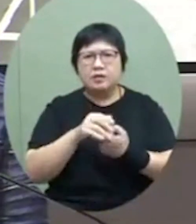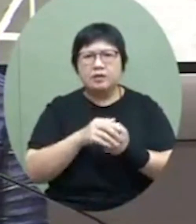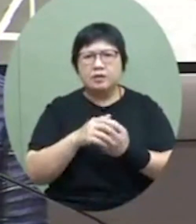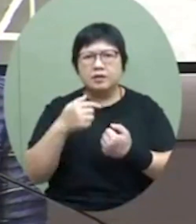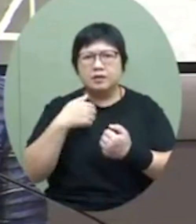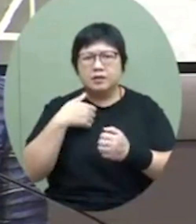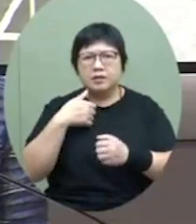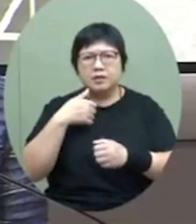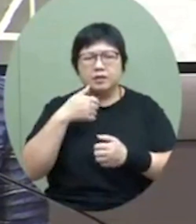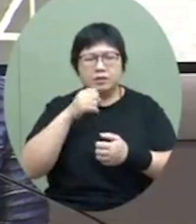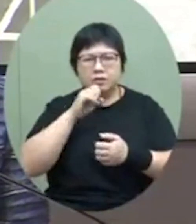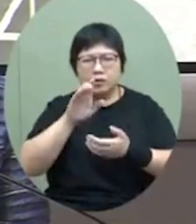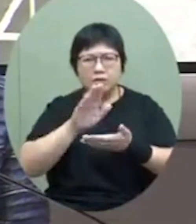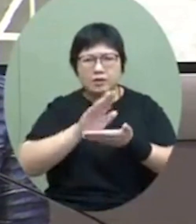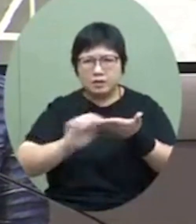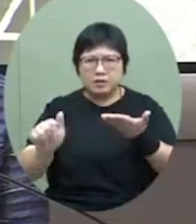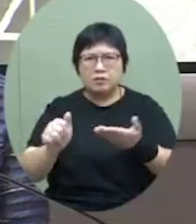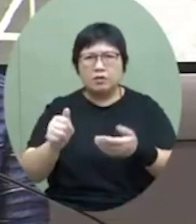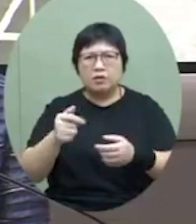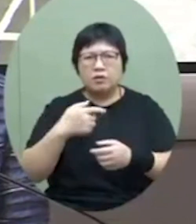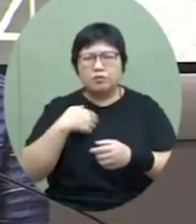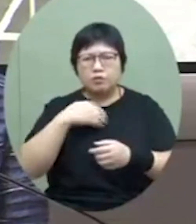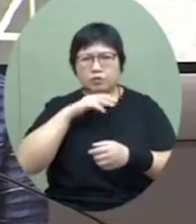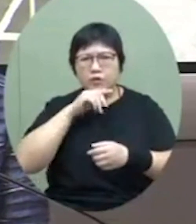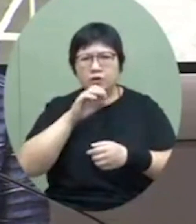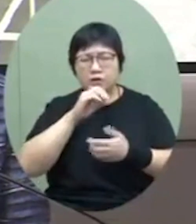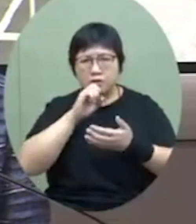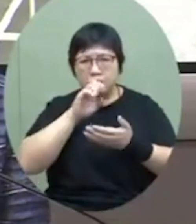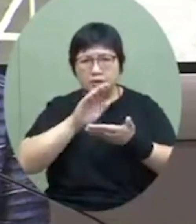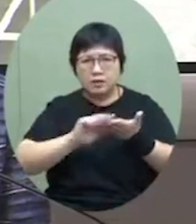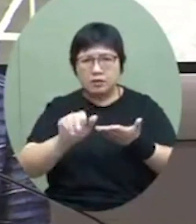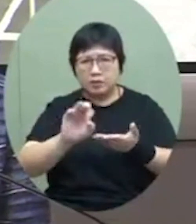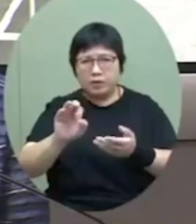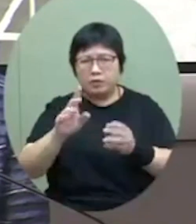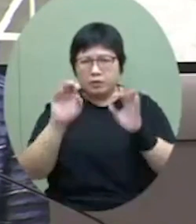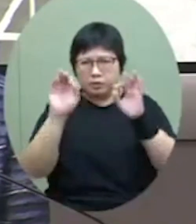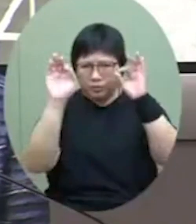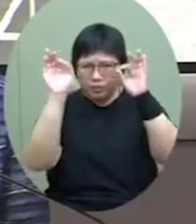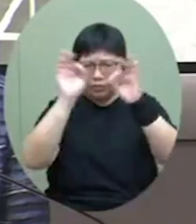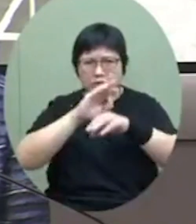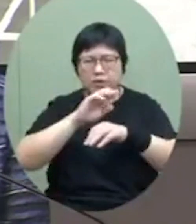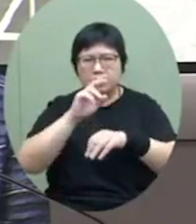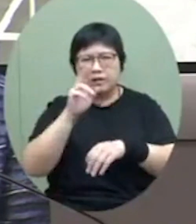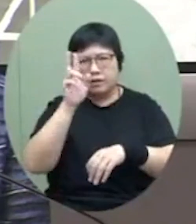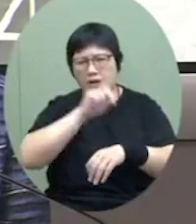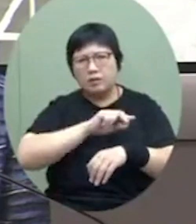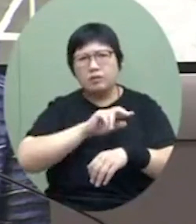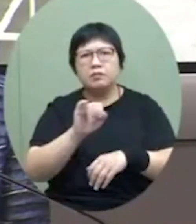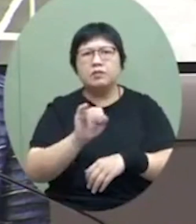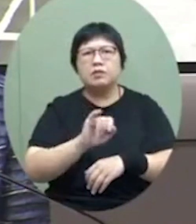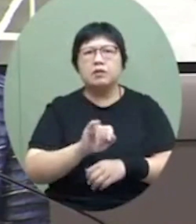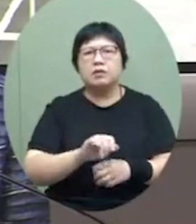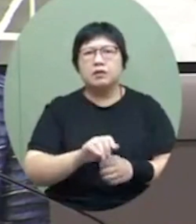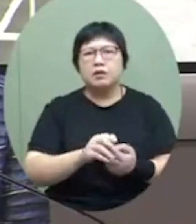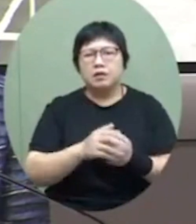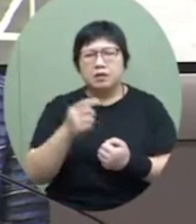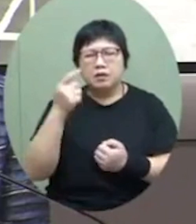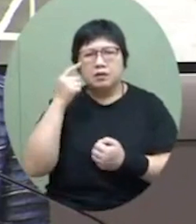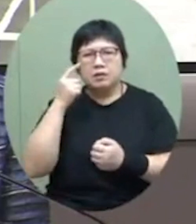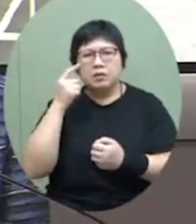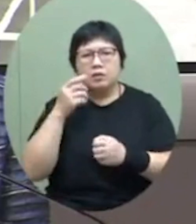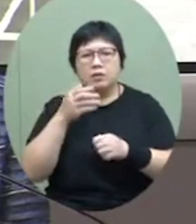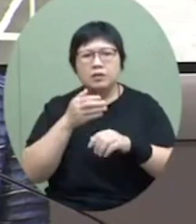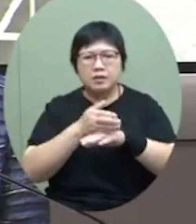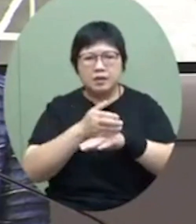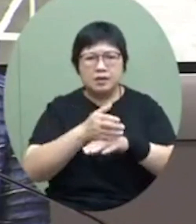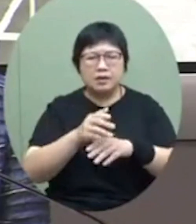instance otherwise people will be misled by those rumors circulating on the social media but